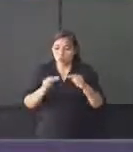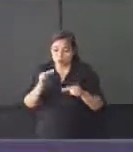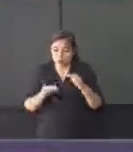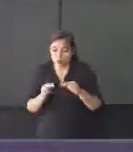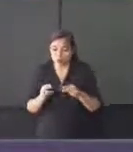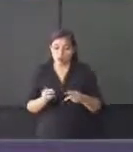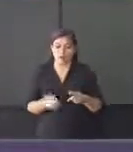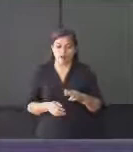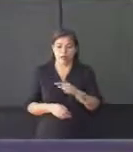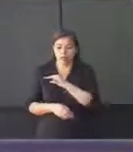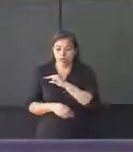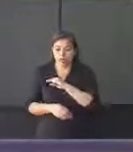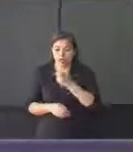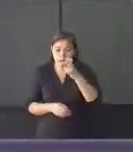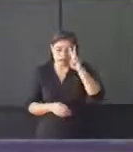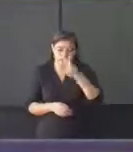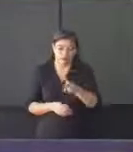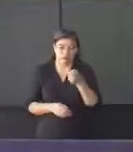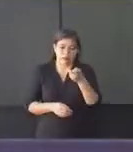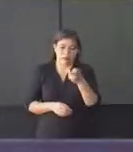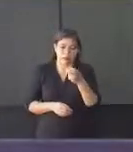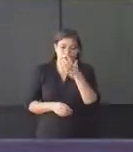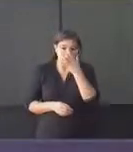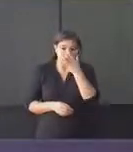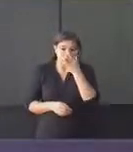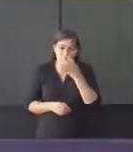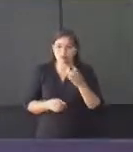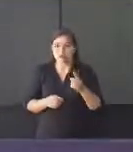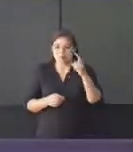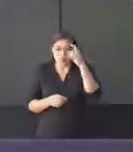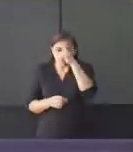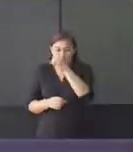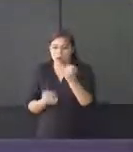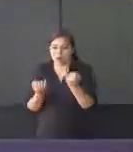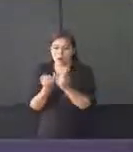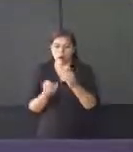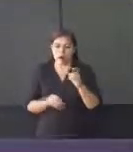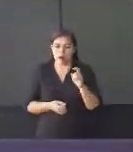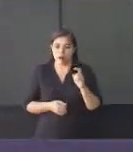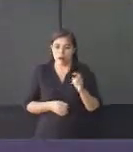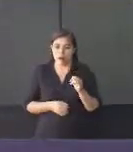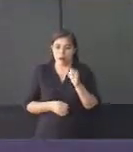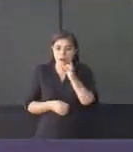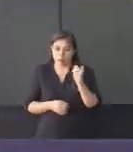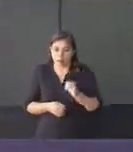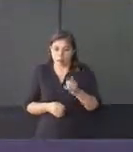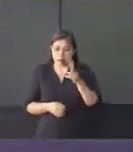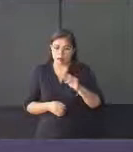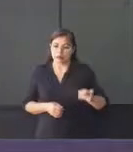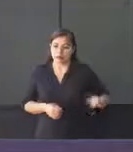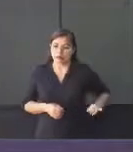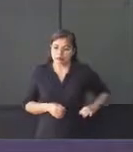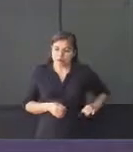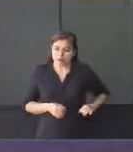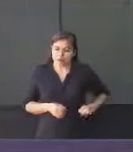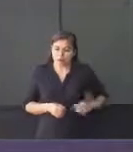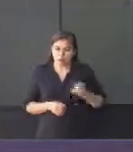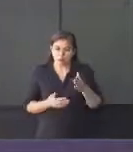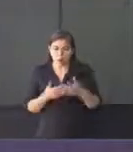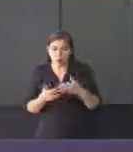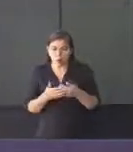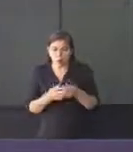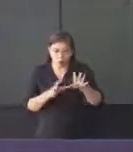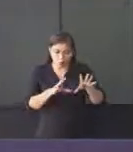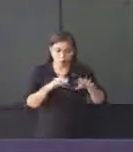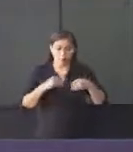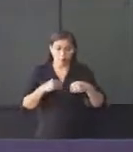general regulatory framework, a very difficult outlook also in Italy, as you can see. However, what's interesting is that